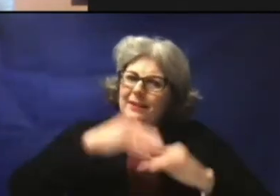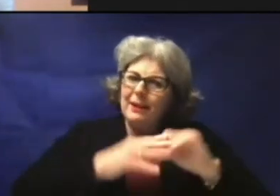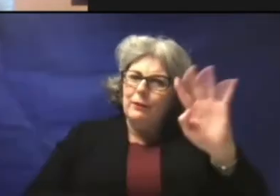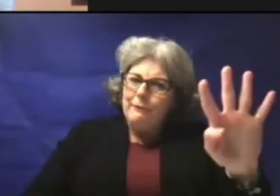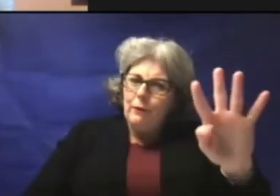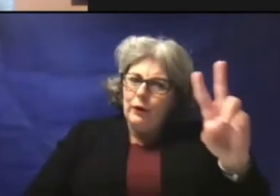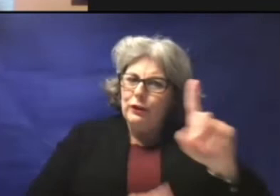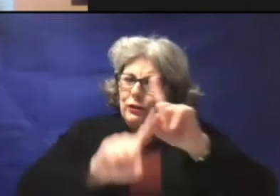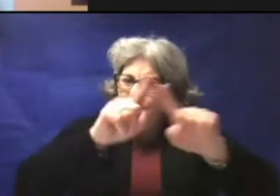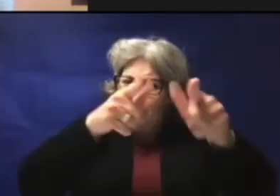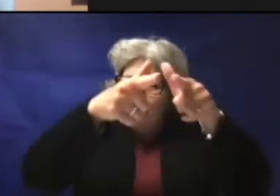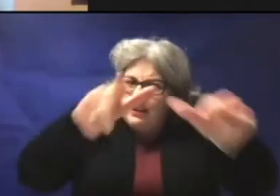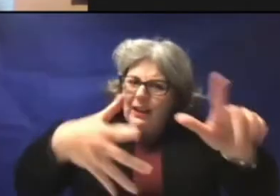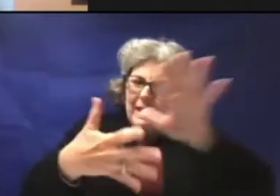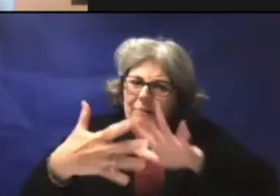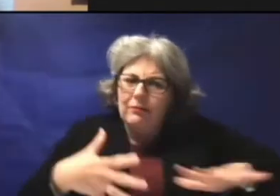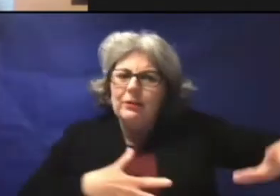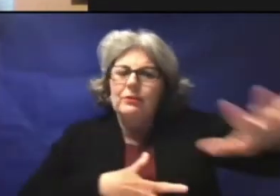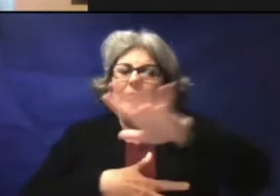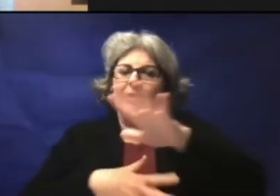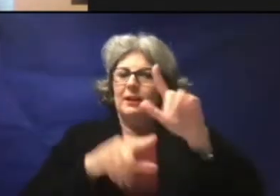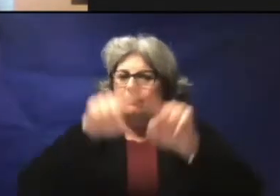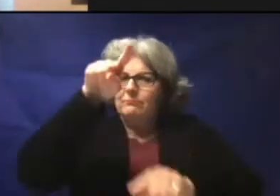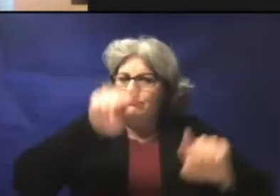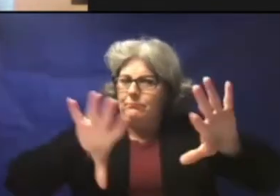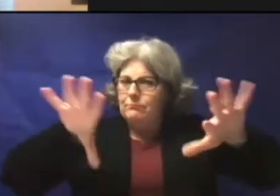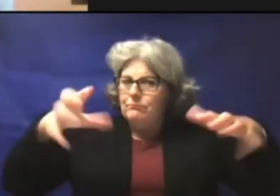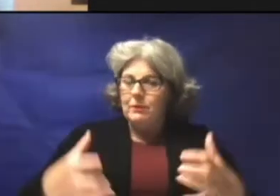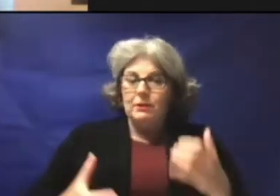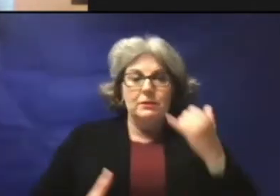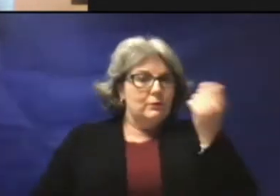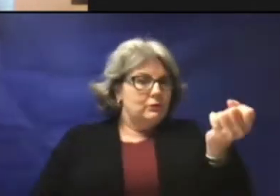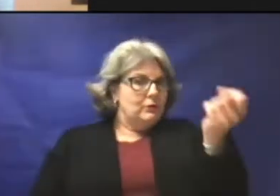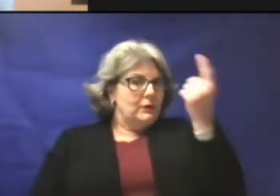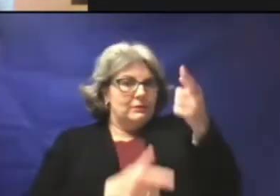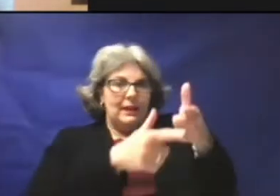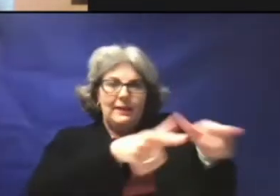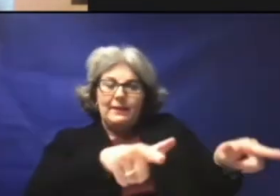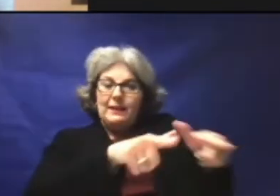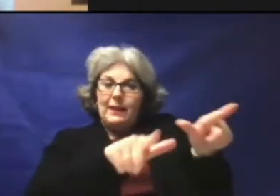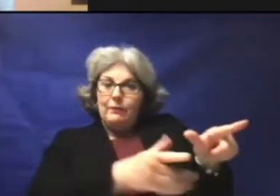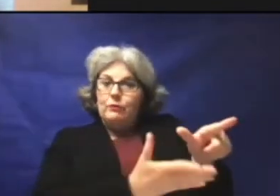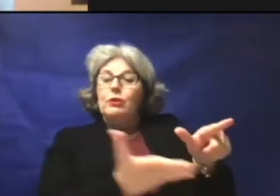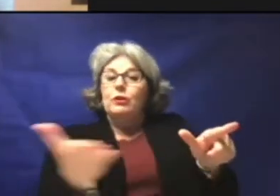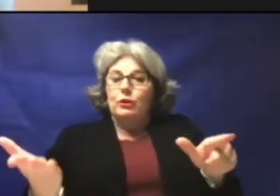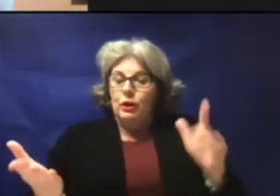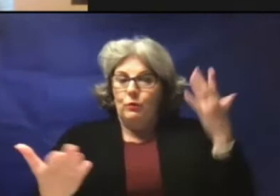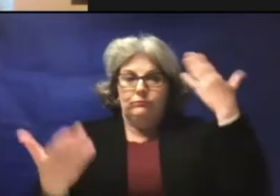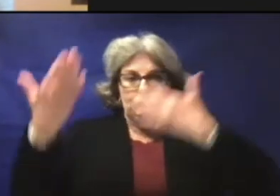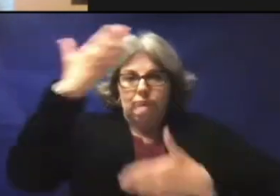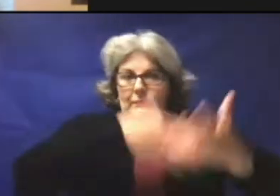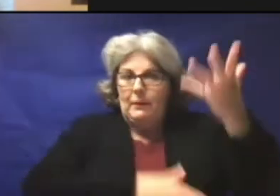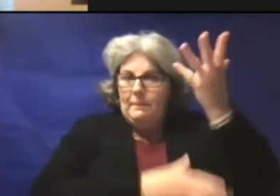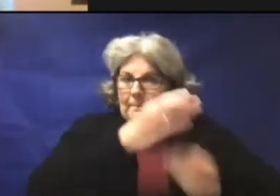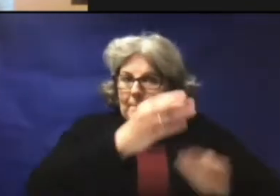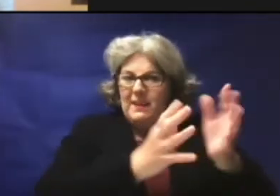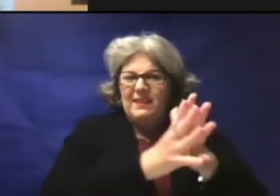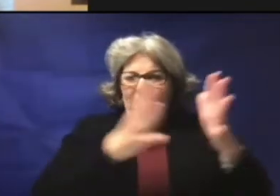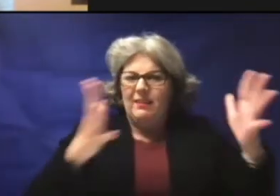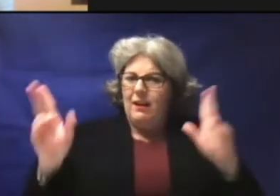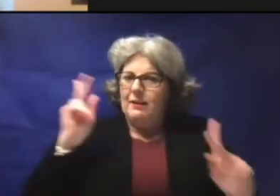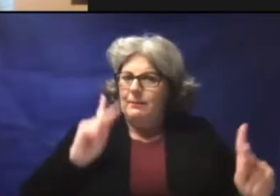different languages in this diaspora. So if you don't understand that, you will miss millions of